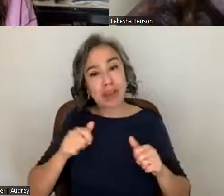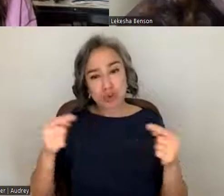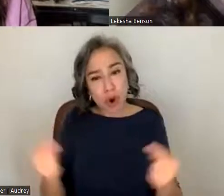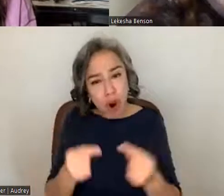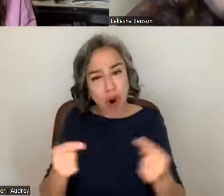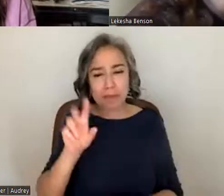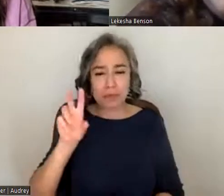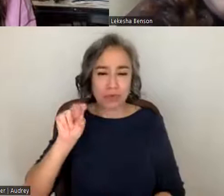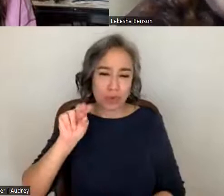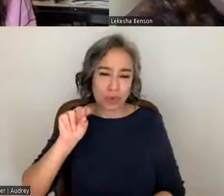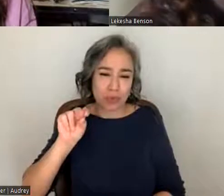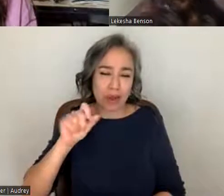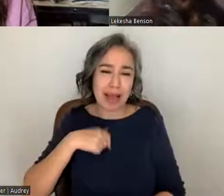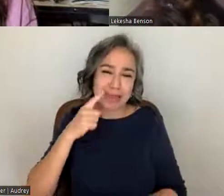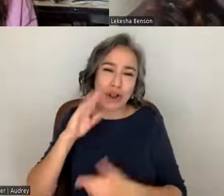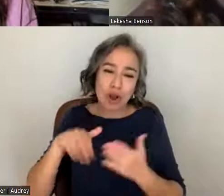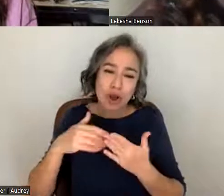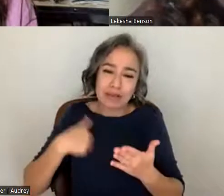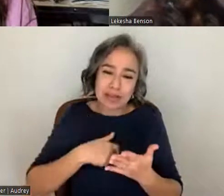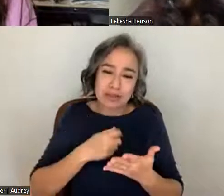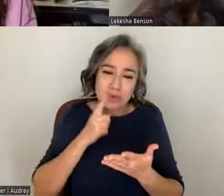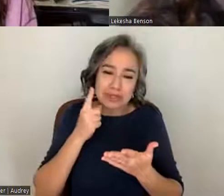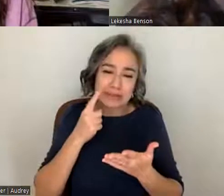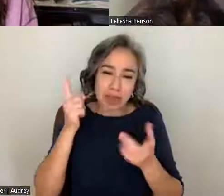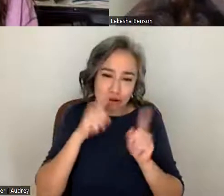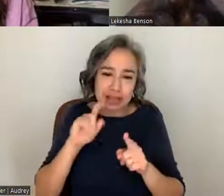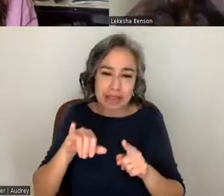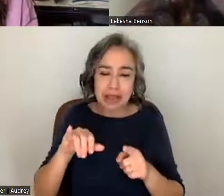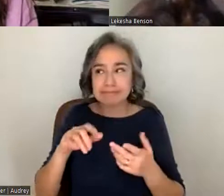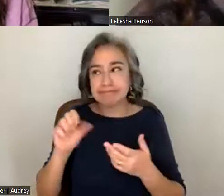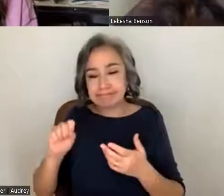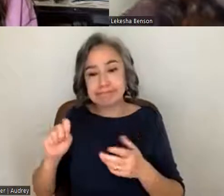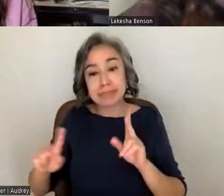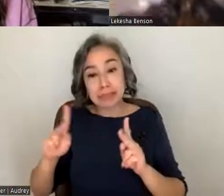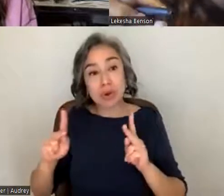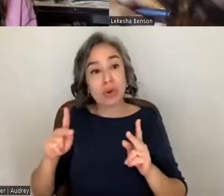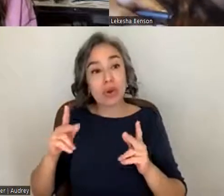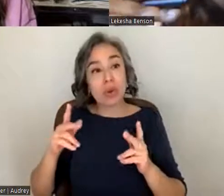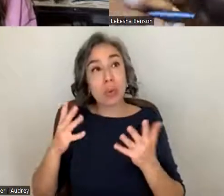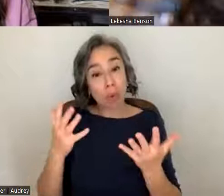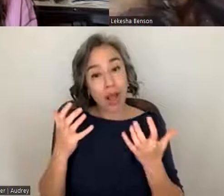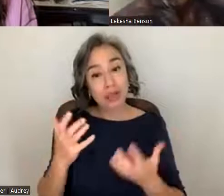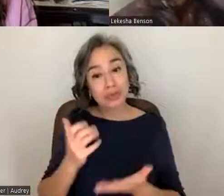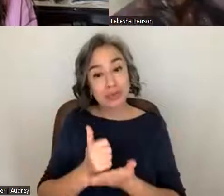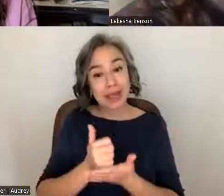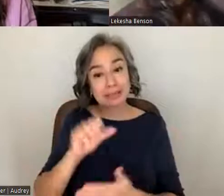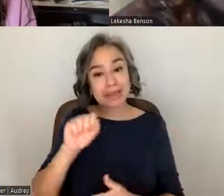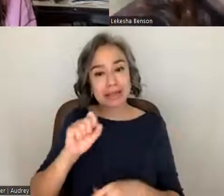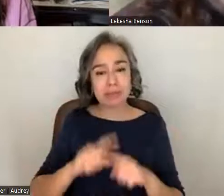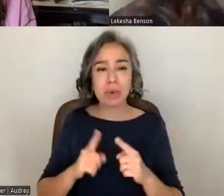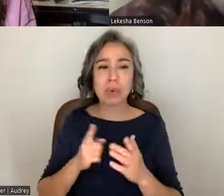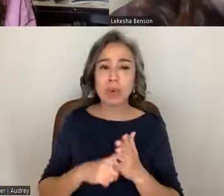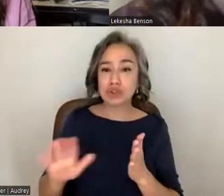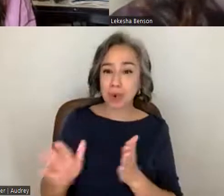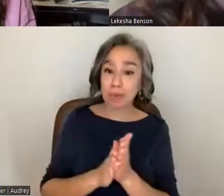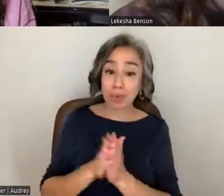and that was said, that I think everybody comes into it with a desire to help. But what is your motive for helping? Is